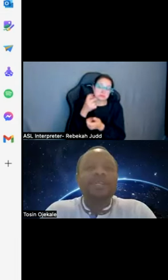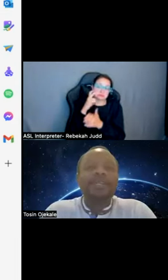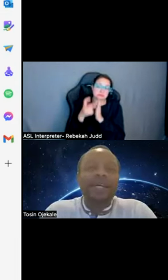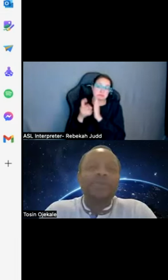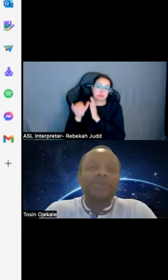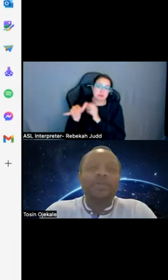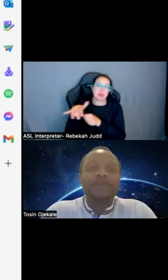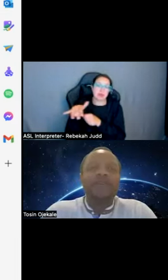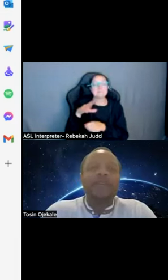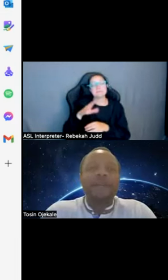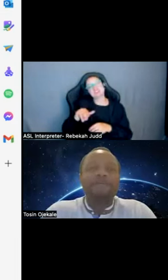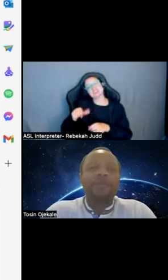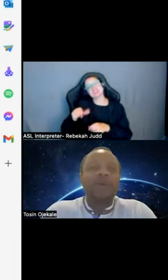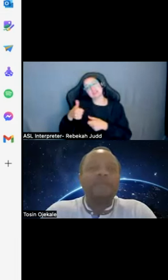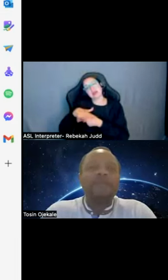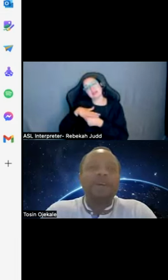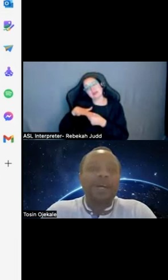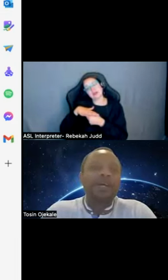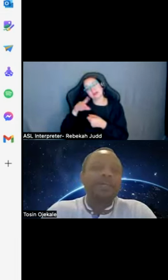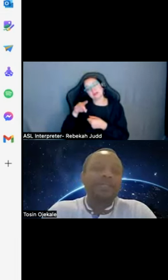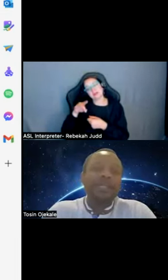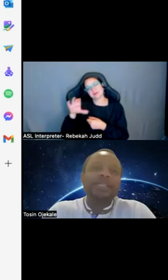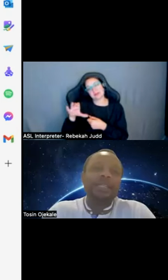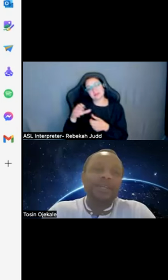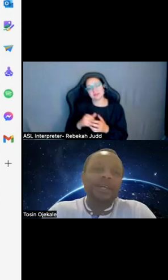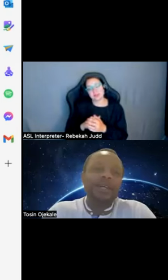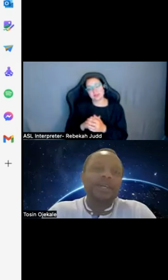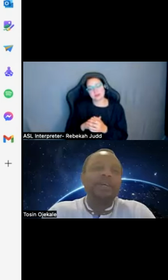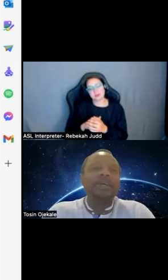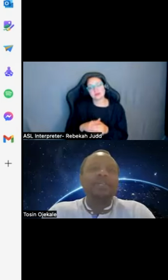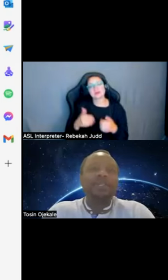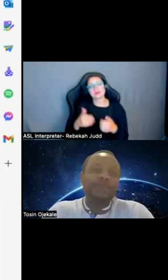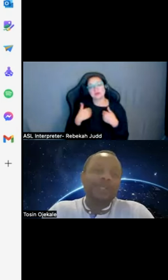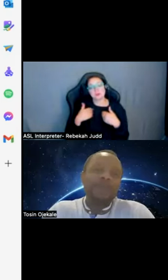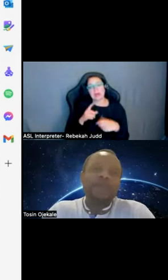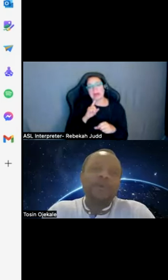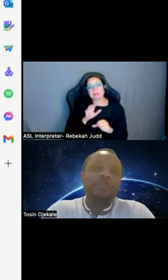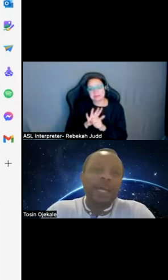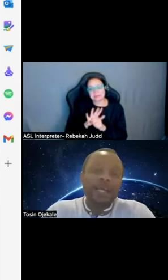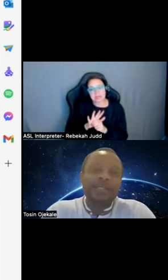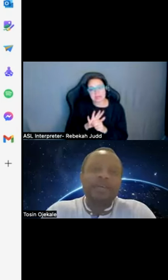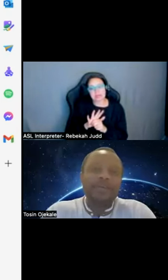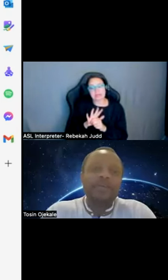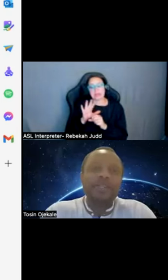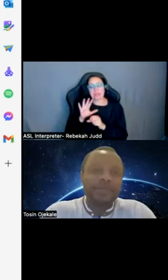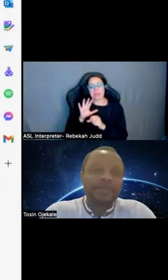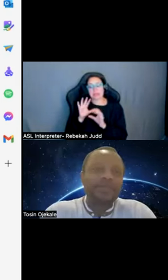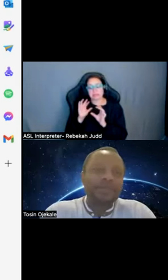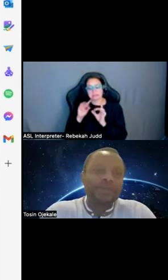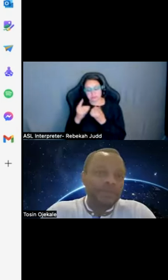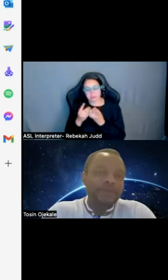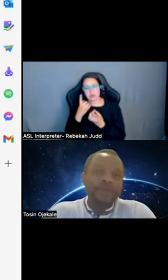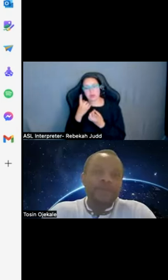data center as well, definitely. You have a dedicated unit for compliance and